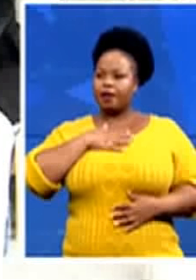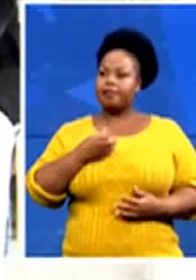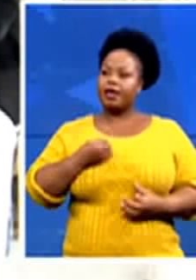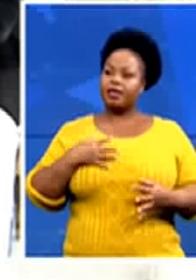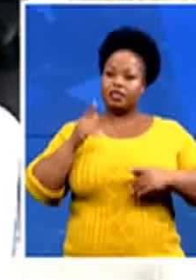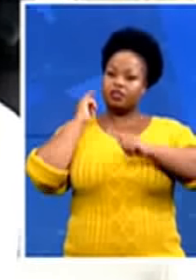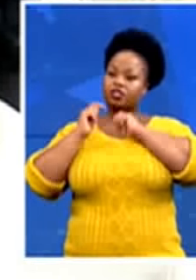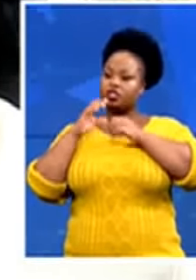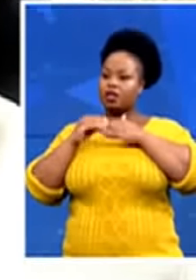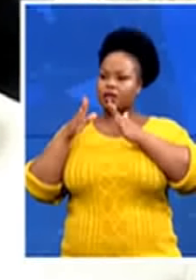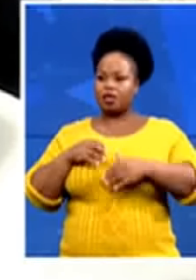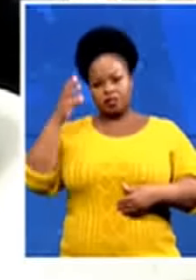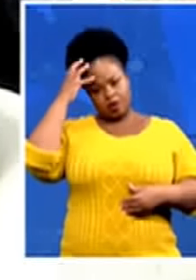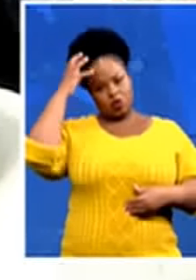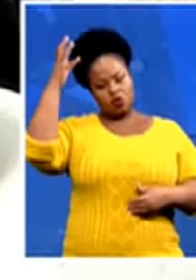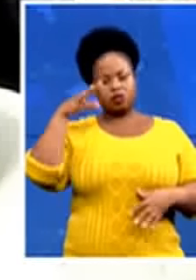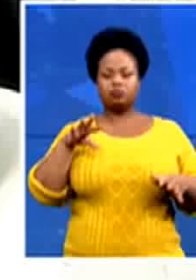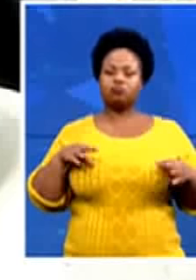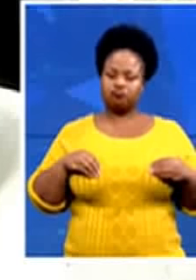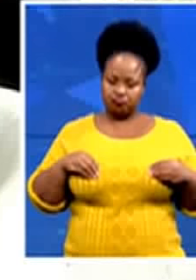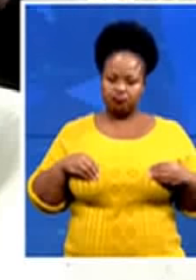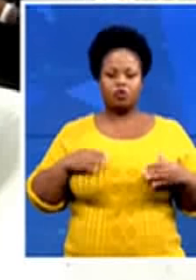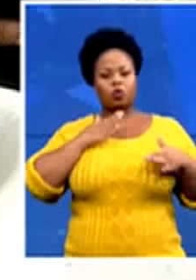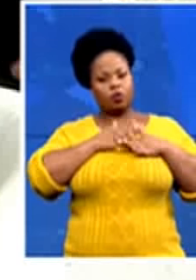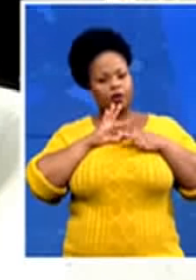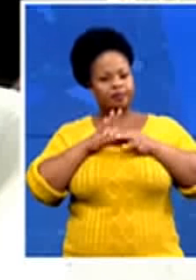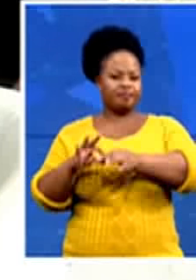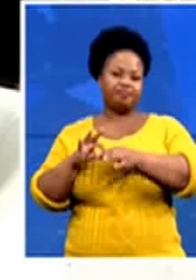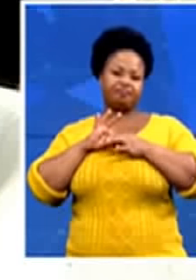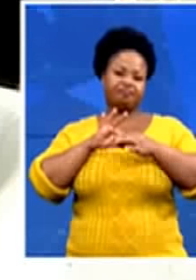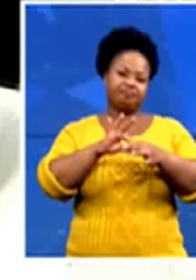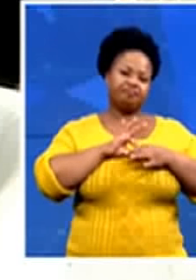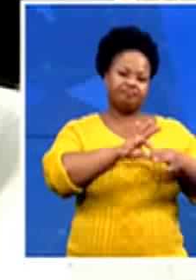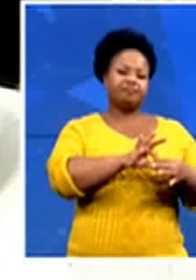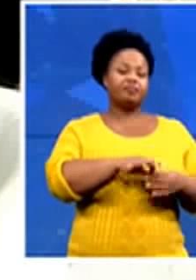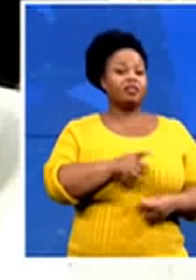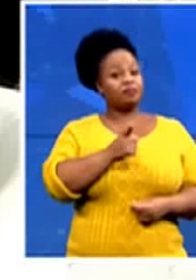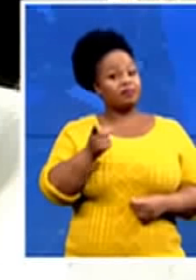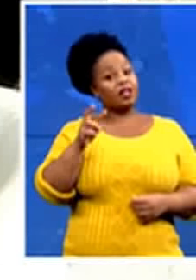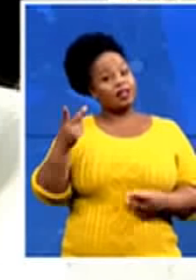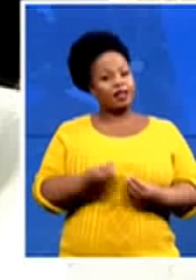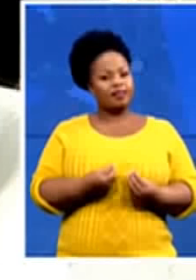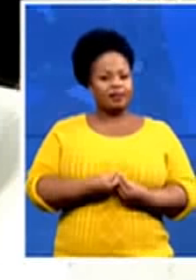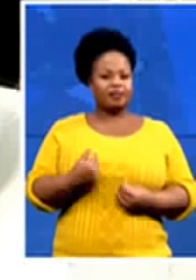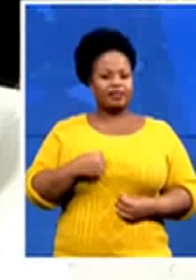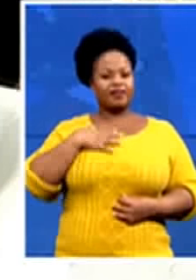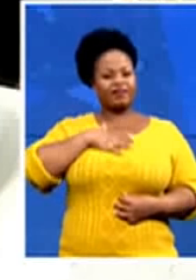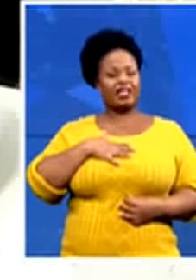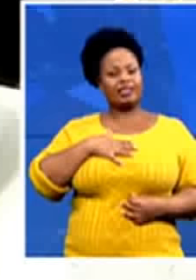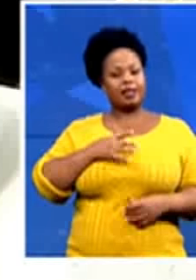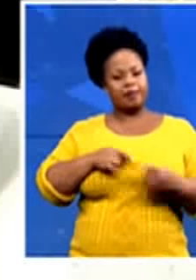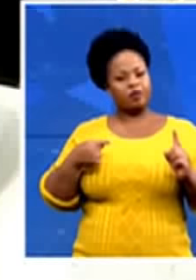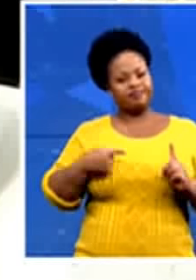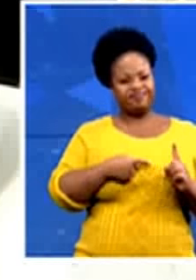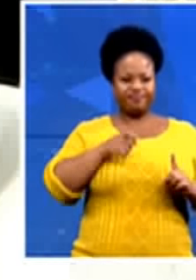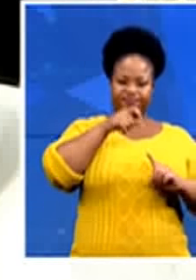worked very very well with them and these are the things that about her character that they will remember. But